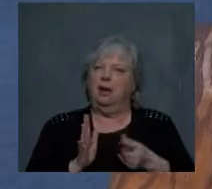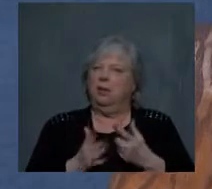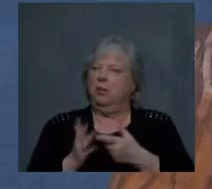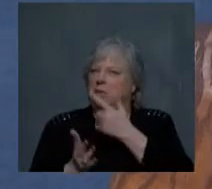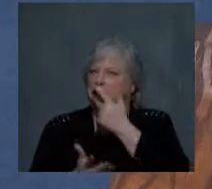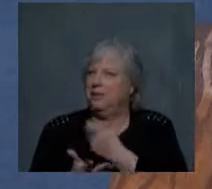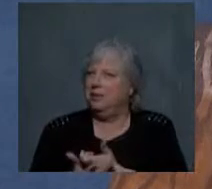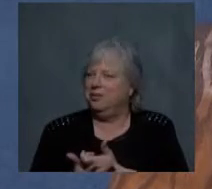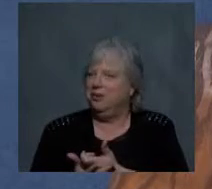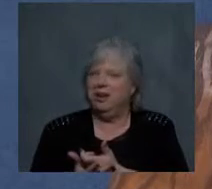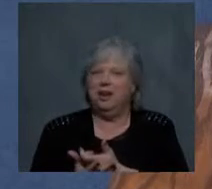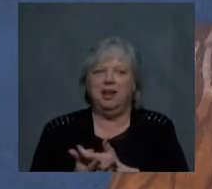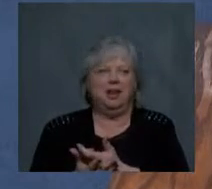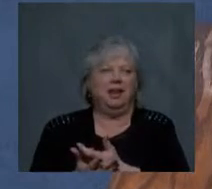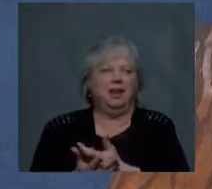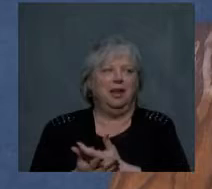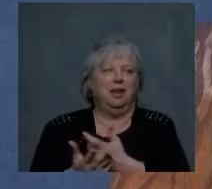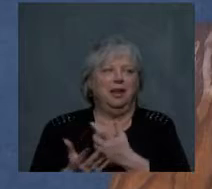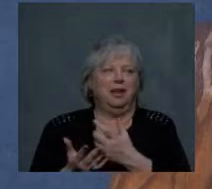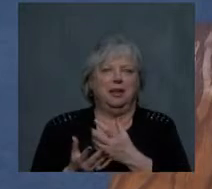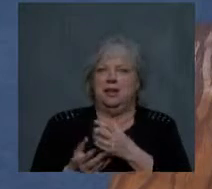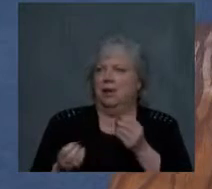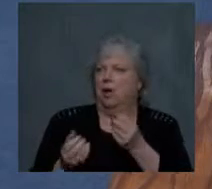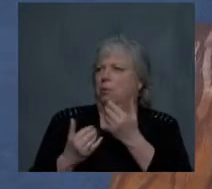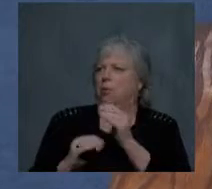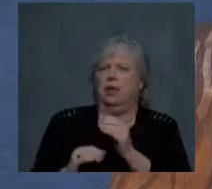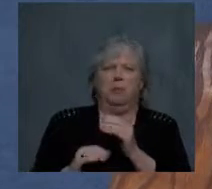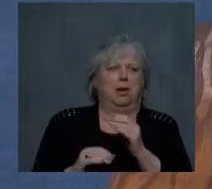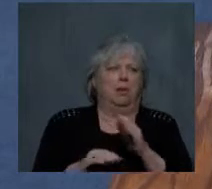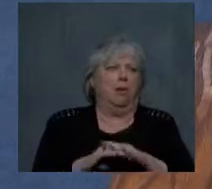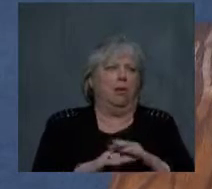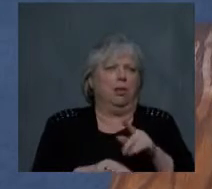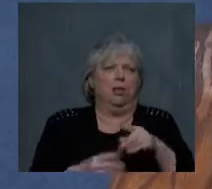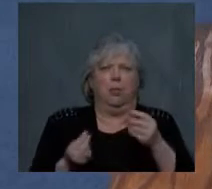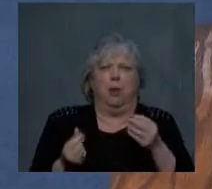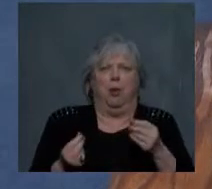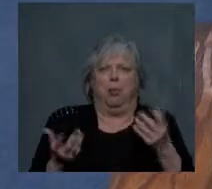is that there's no such limit that's currently on the property.